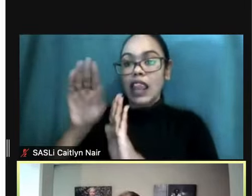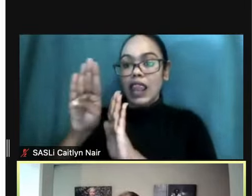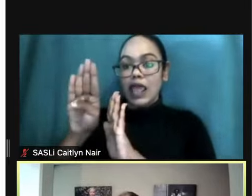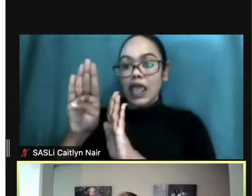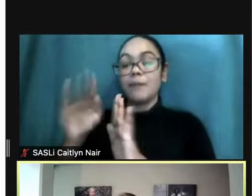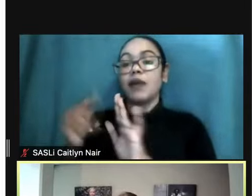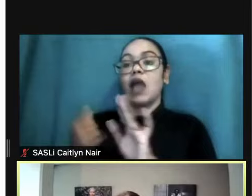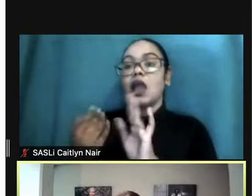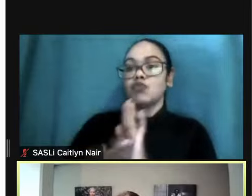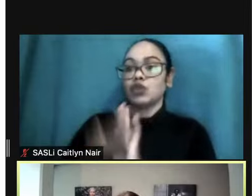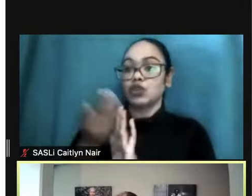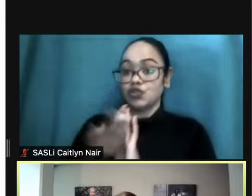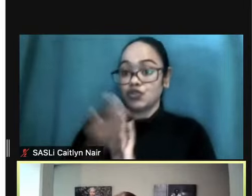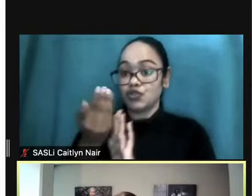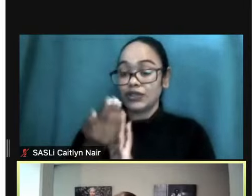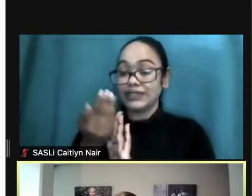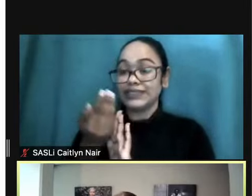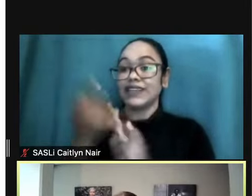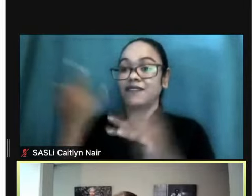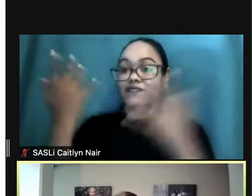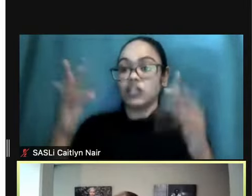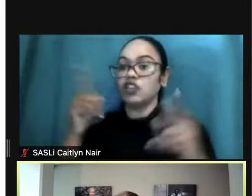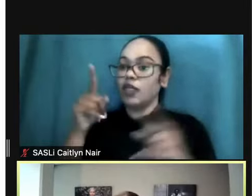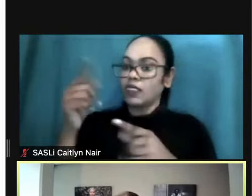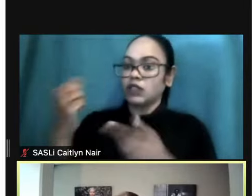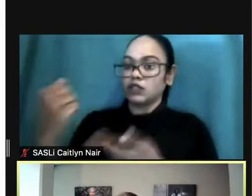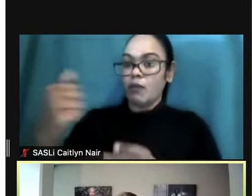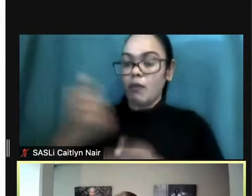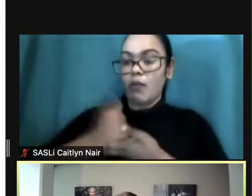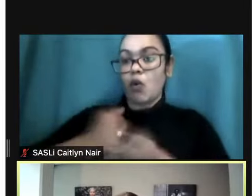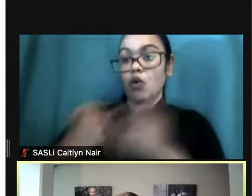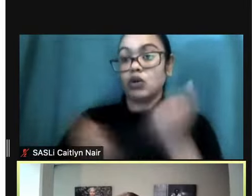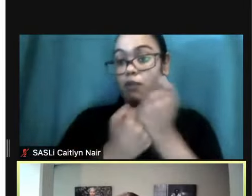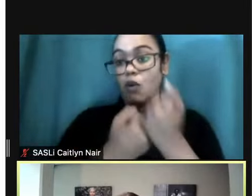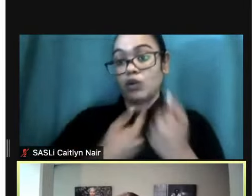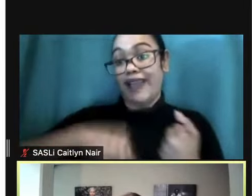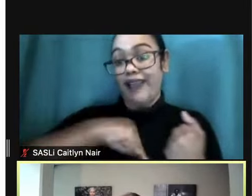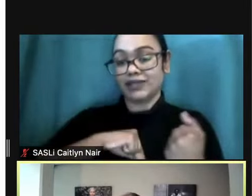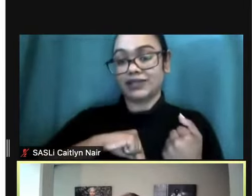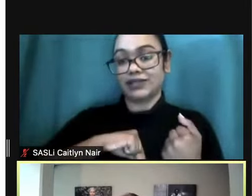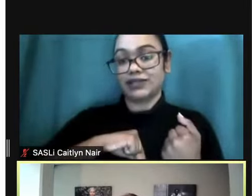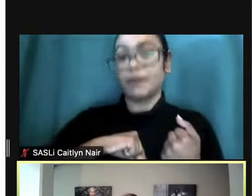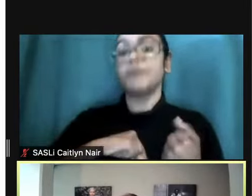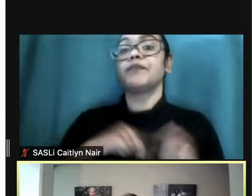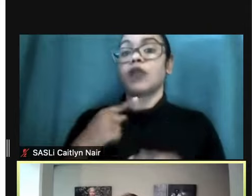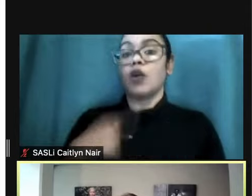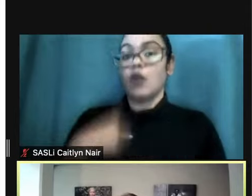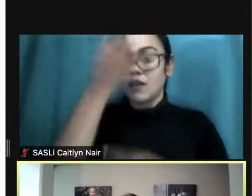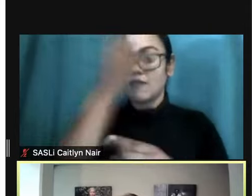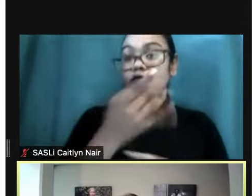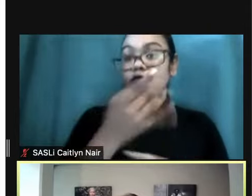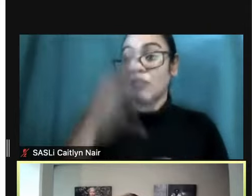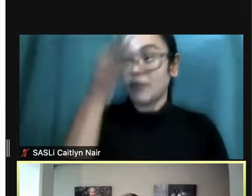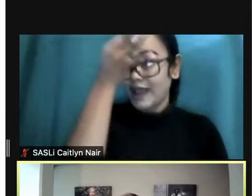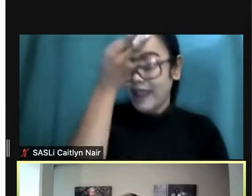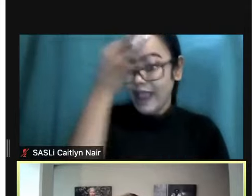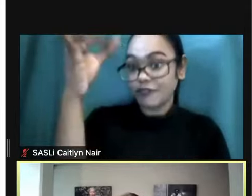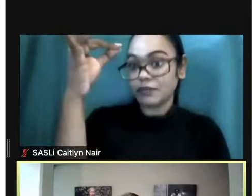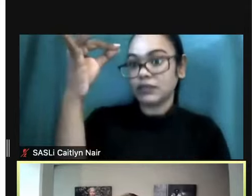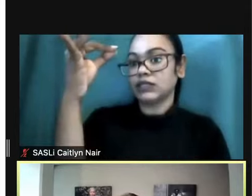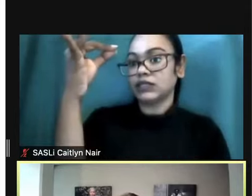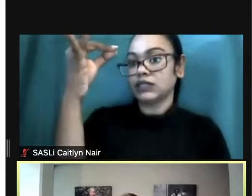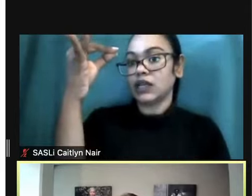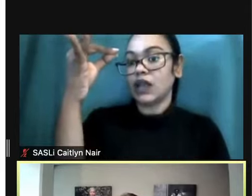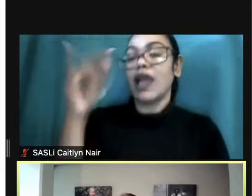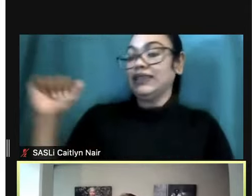NICD, which really support this variant to be really concerned. We informed again our government, and